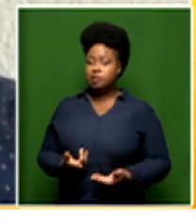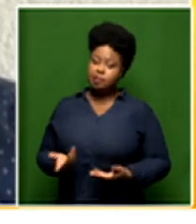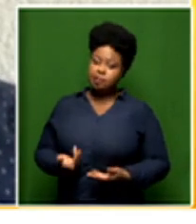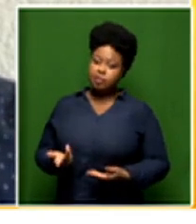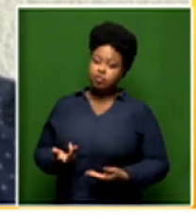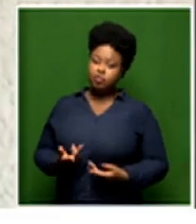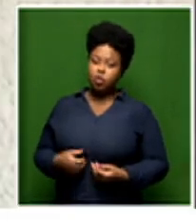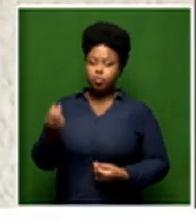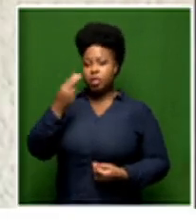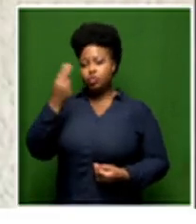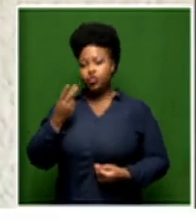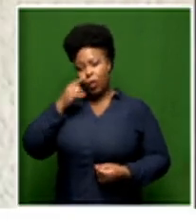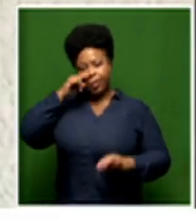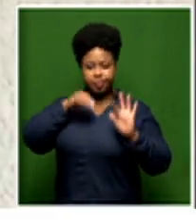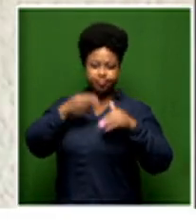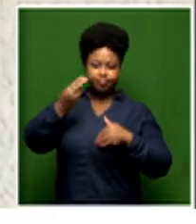my cartoon